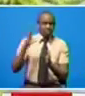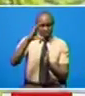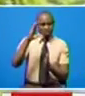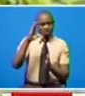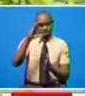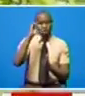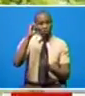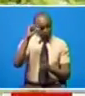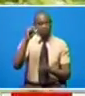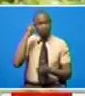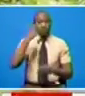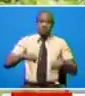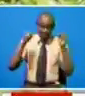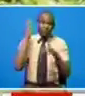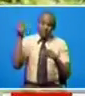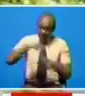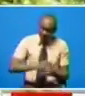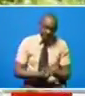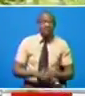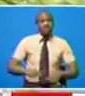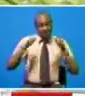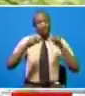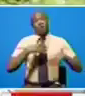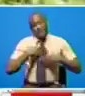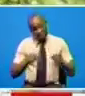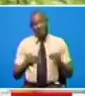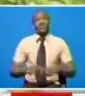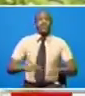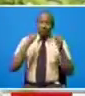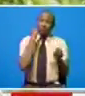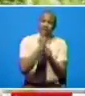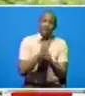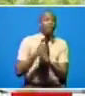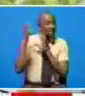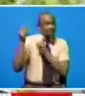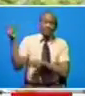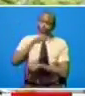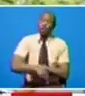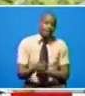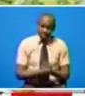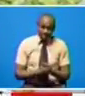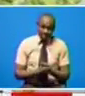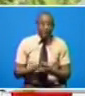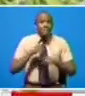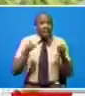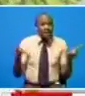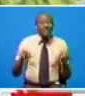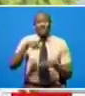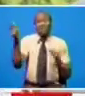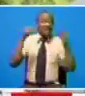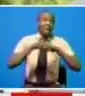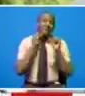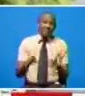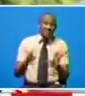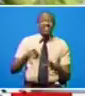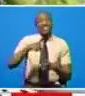chairman of COG, the chair for health and the chair for labor, we expected them to have been in, but they were not there. They